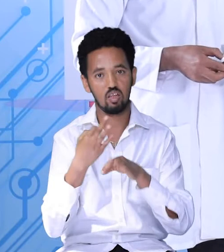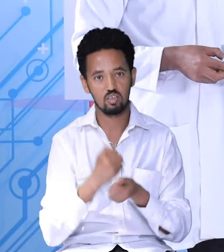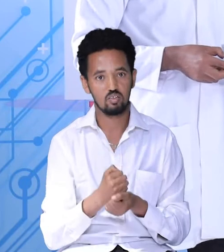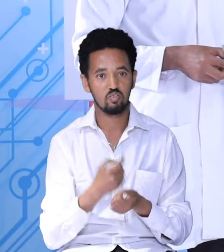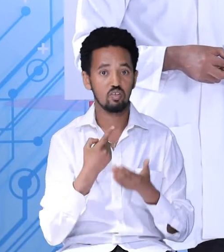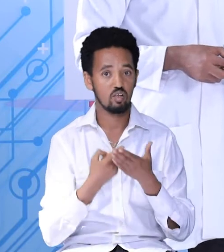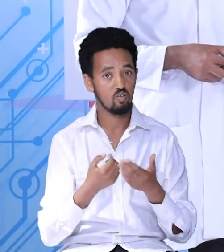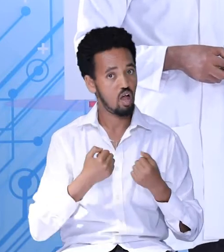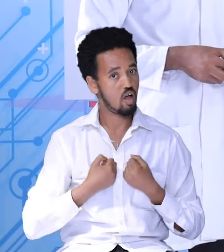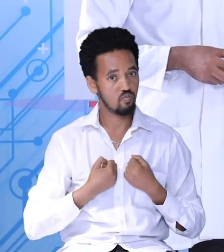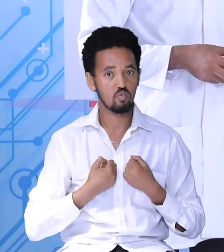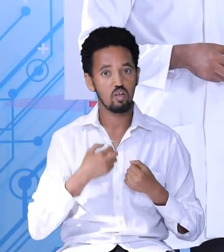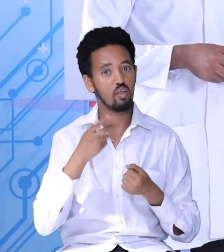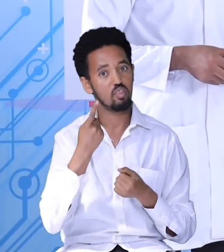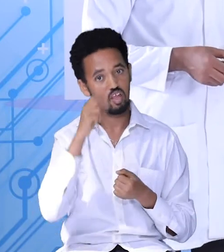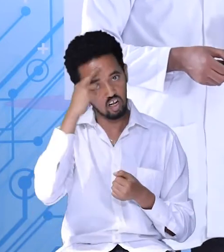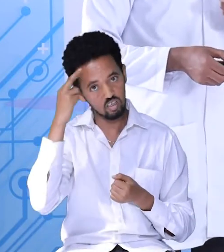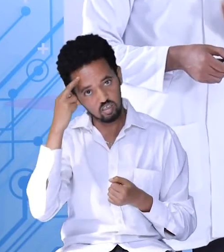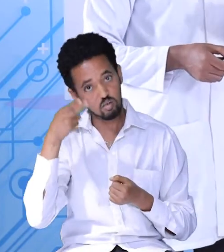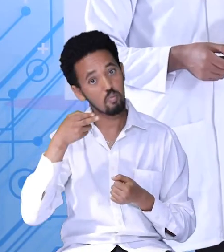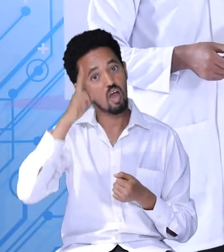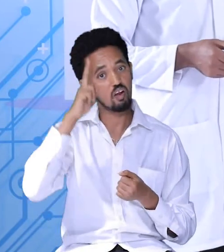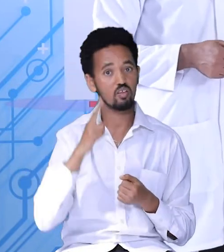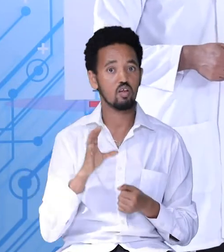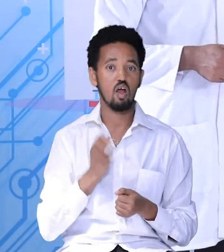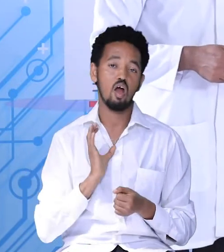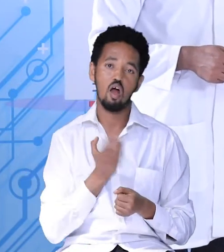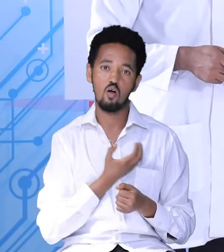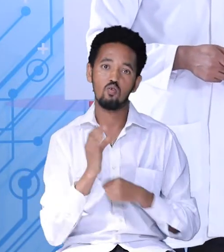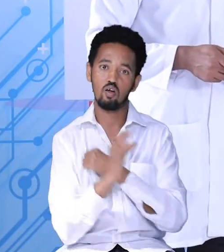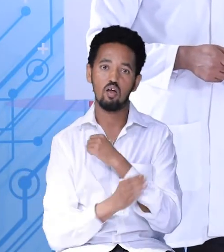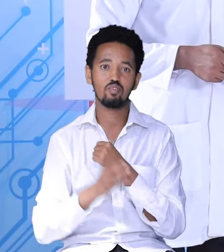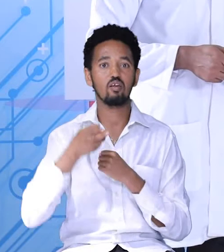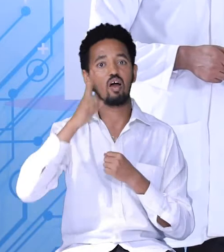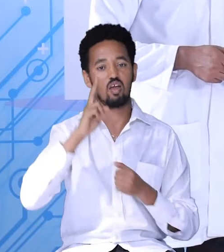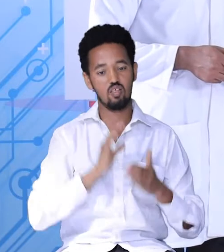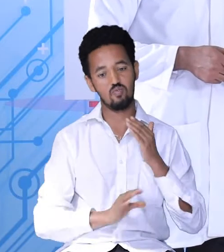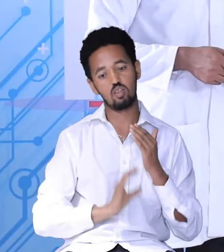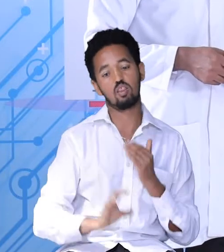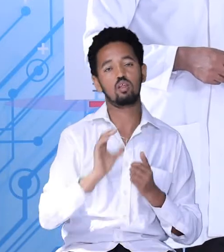that you have to know. The reason behind of our country's highest fertility rate.